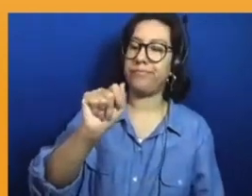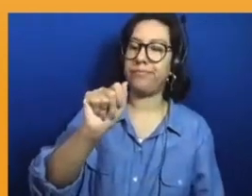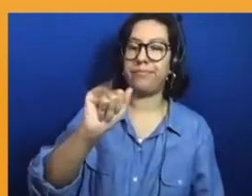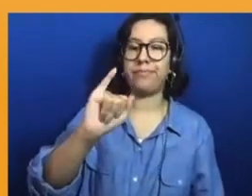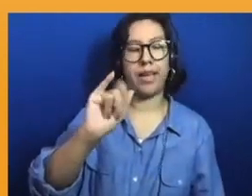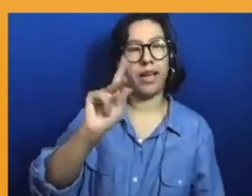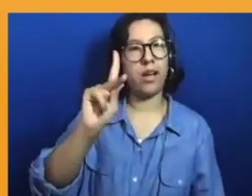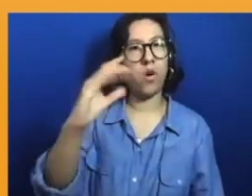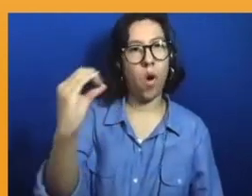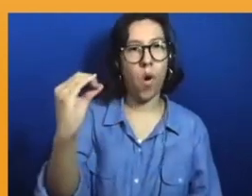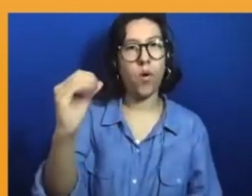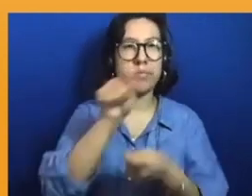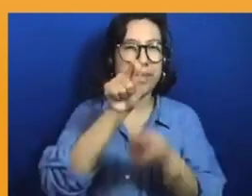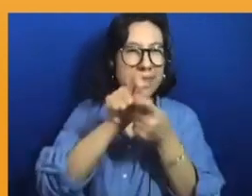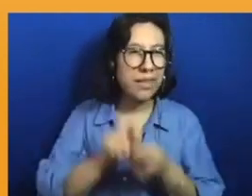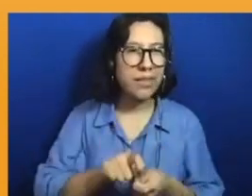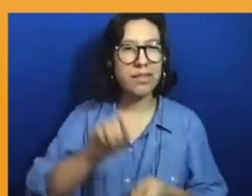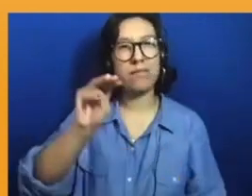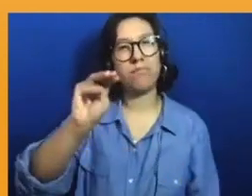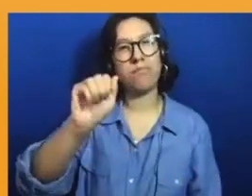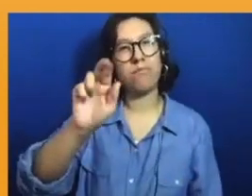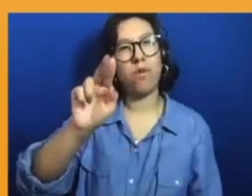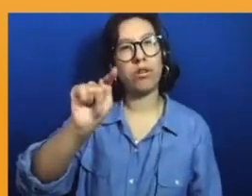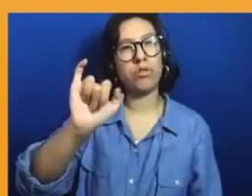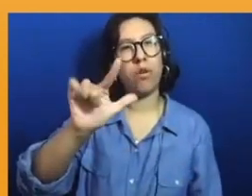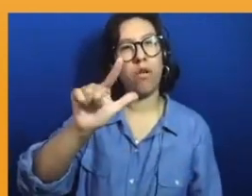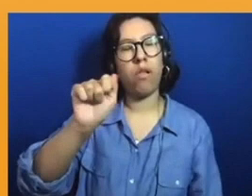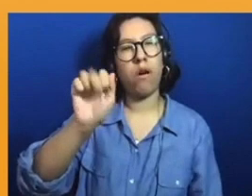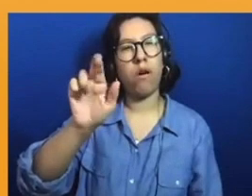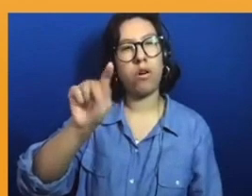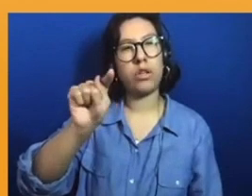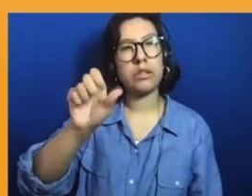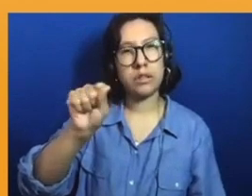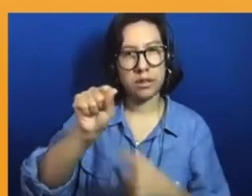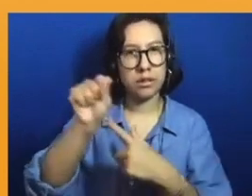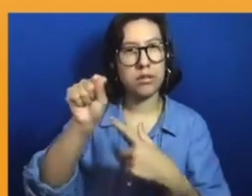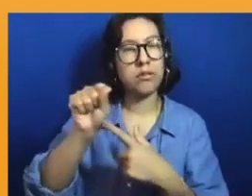art. There is a special